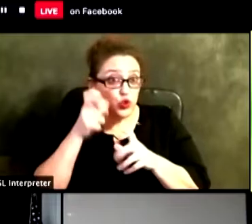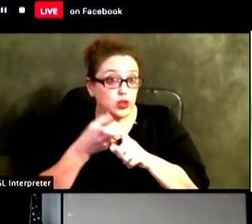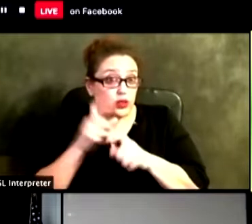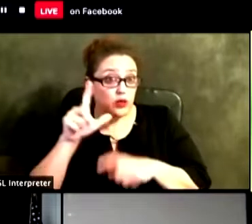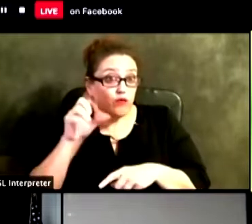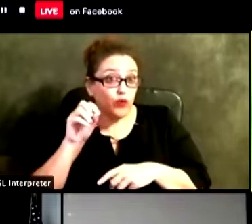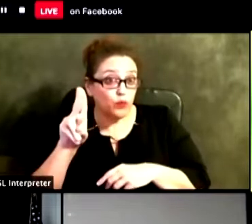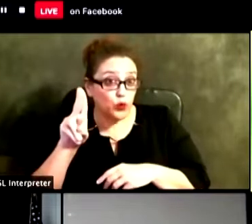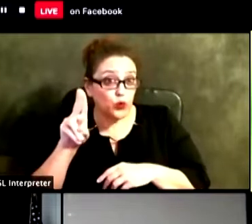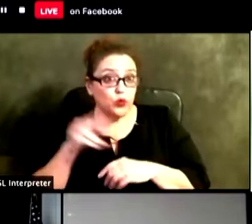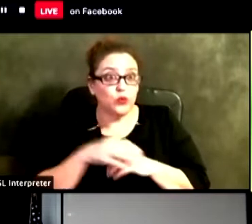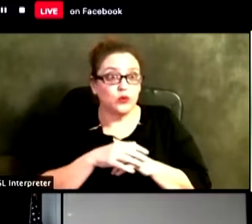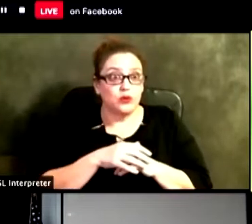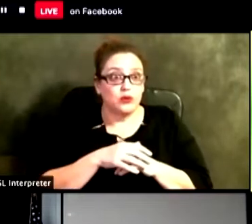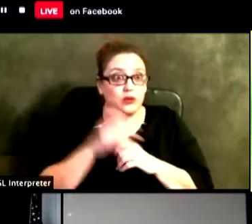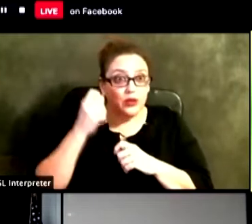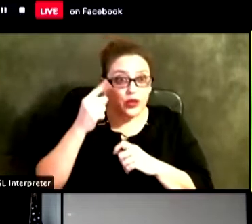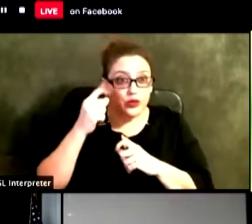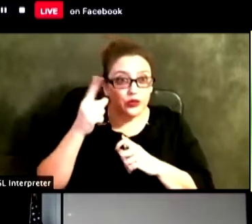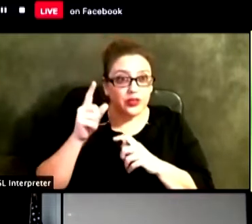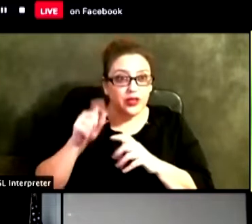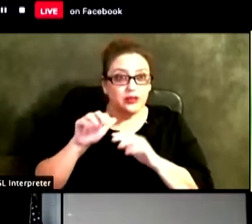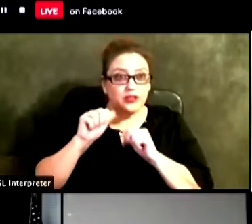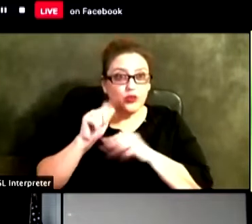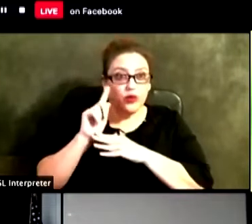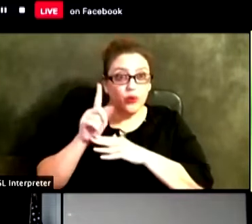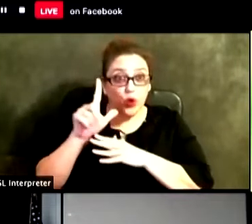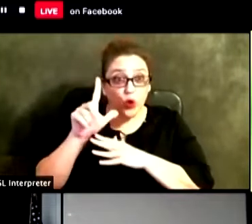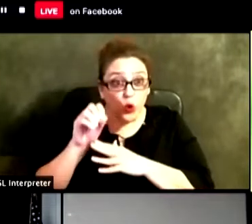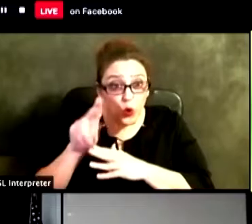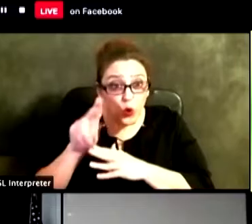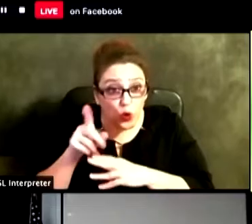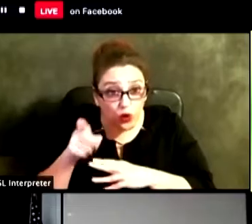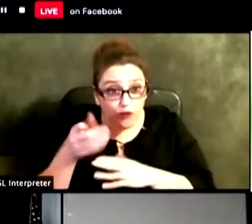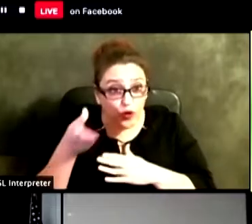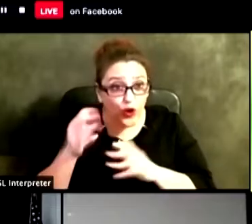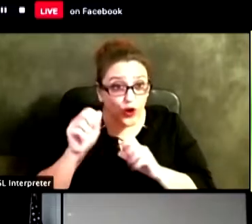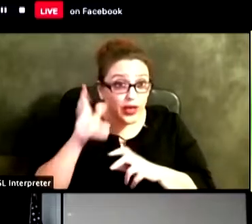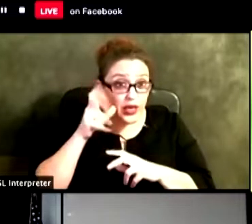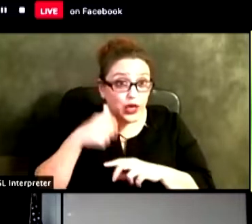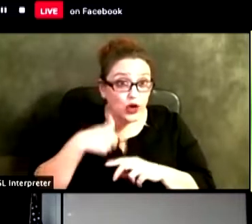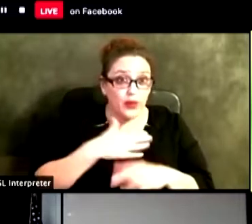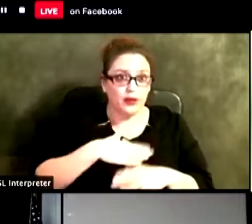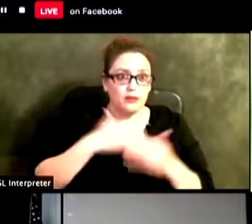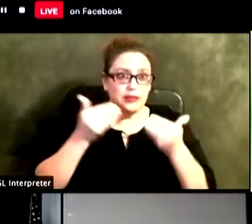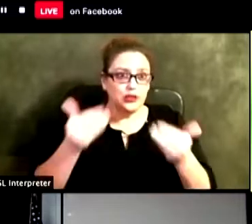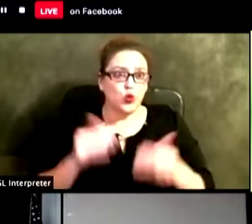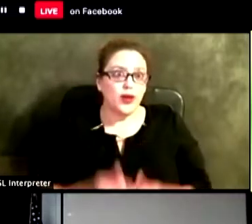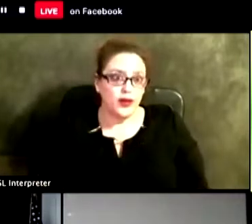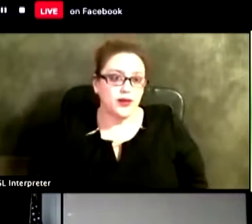that she had stepped away for a moment. So Lou, if you're there and can hear me, please go ahead.